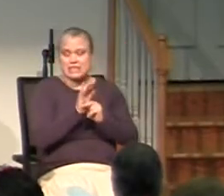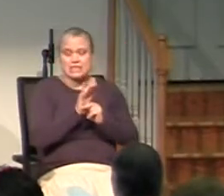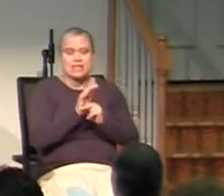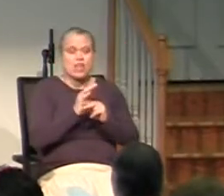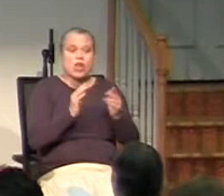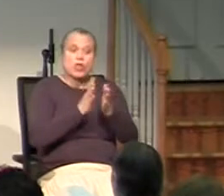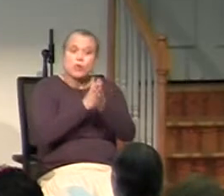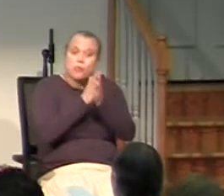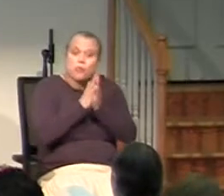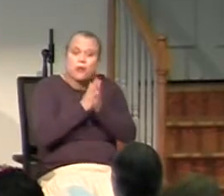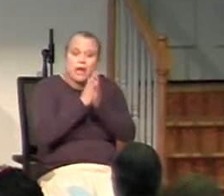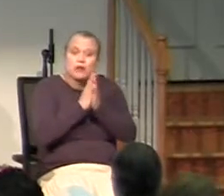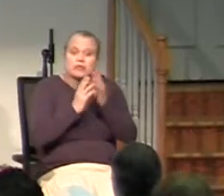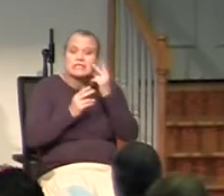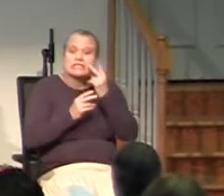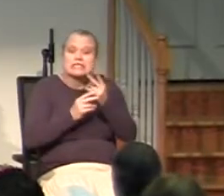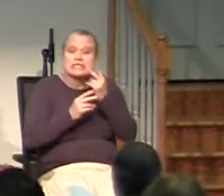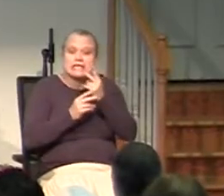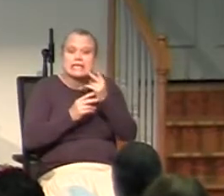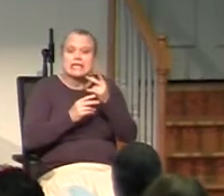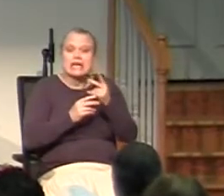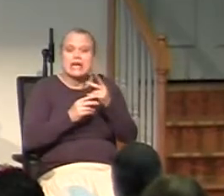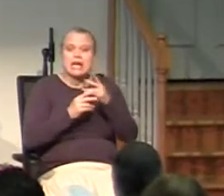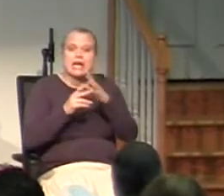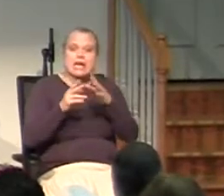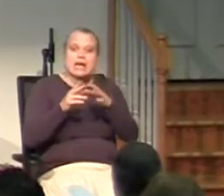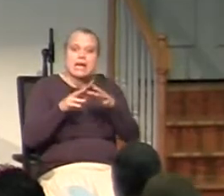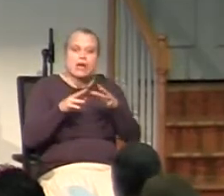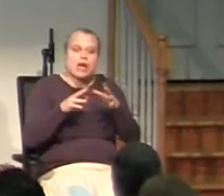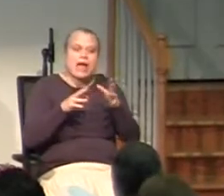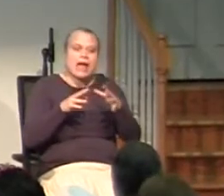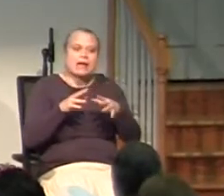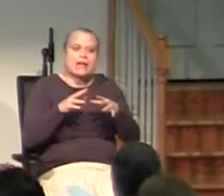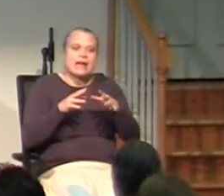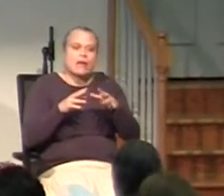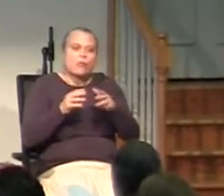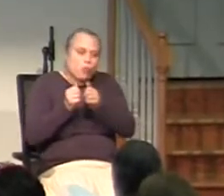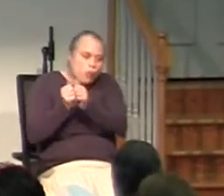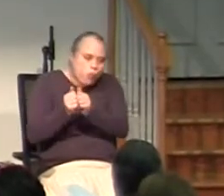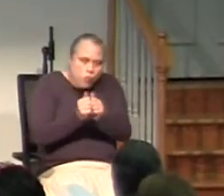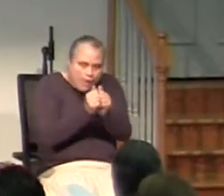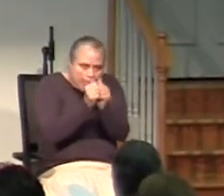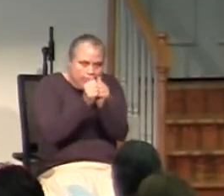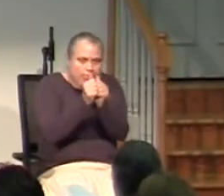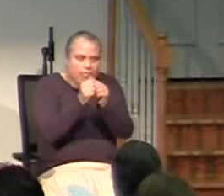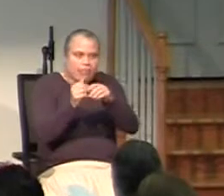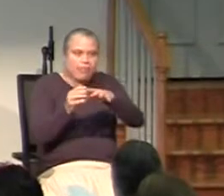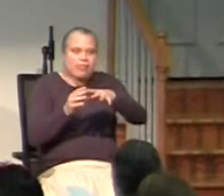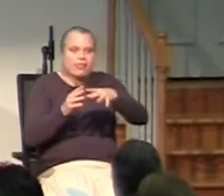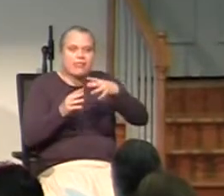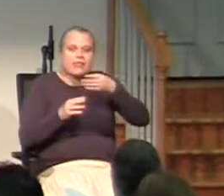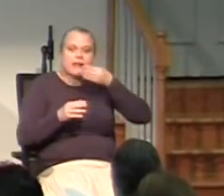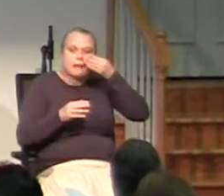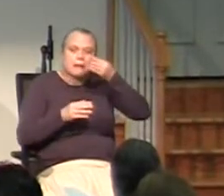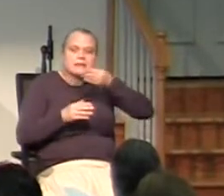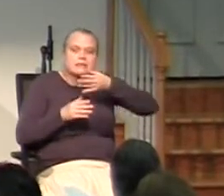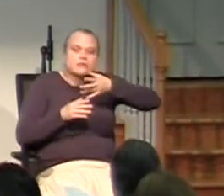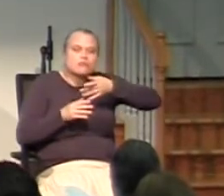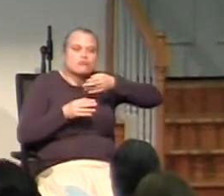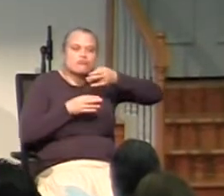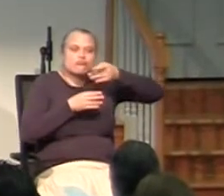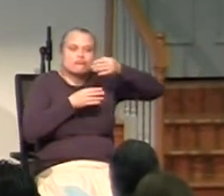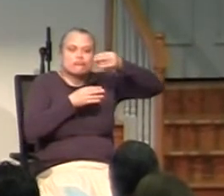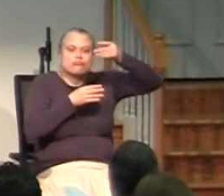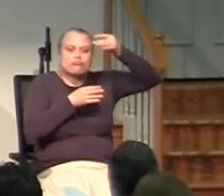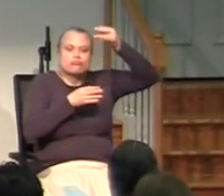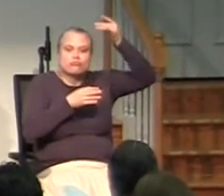The prayers are seen as ascending as or with the incense. And that's what we have in Revelation chapter